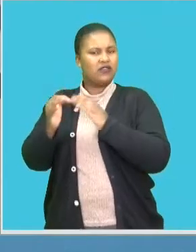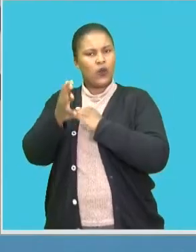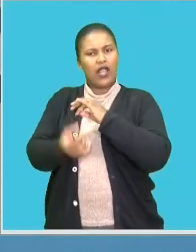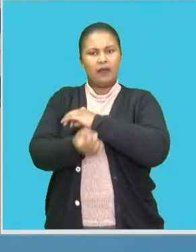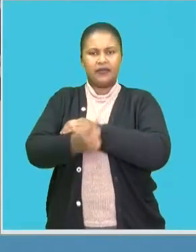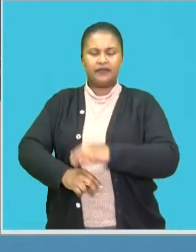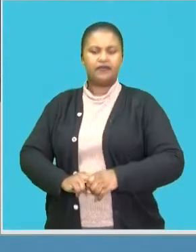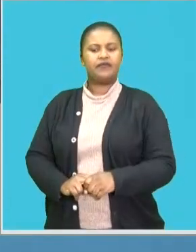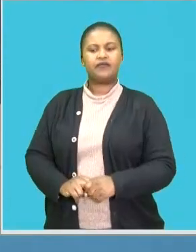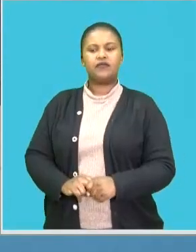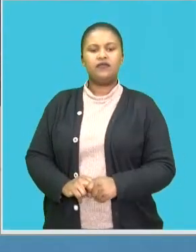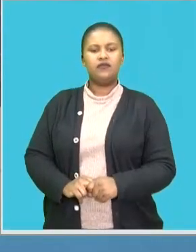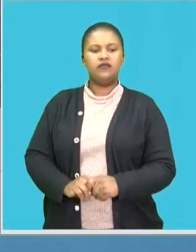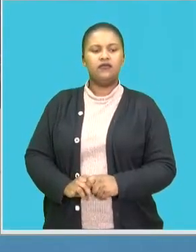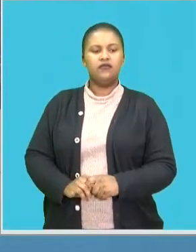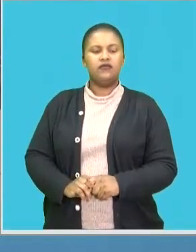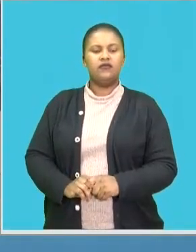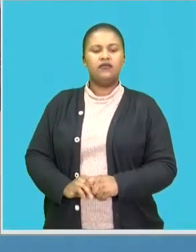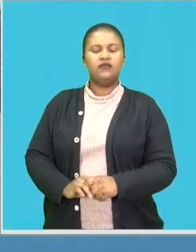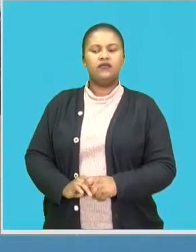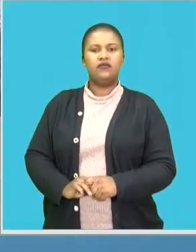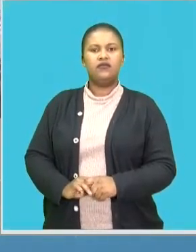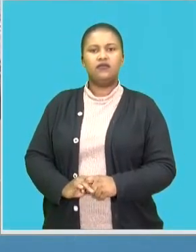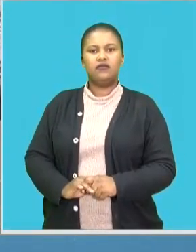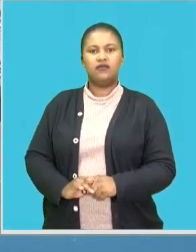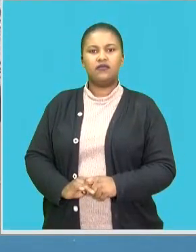Kwiindaba zeSoweto TV, ndinguNomzabalazo Mduka eDeep Kloof.